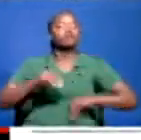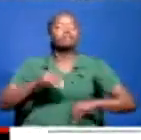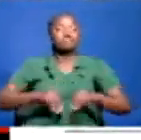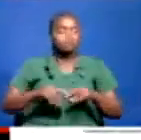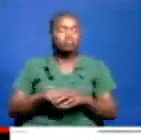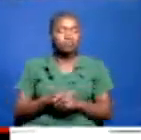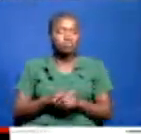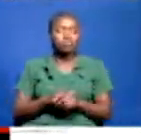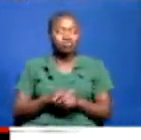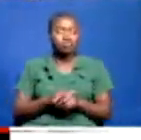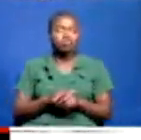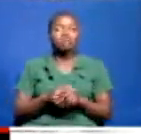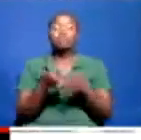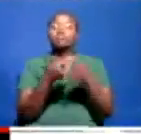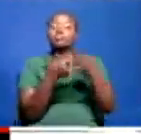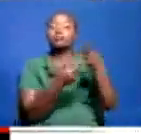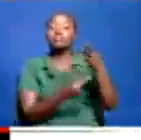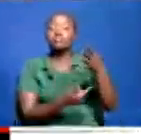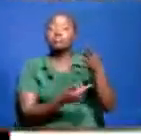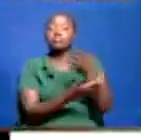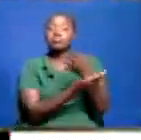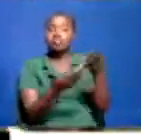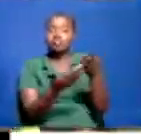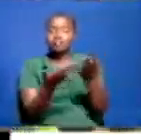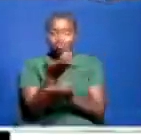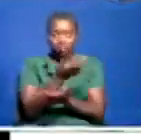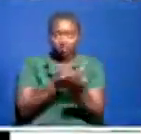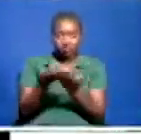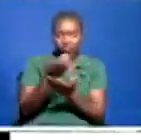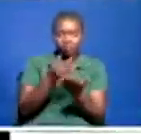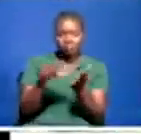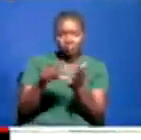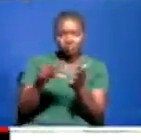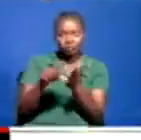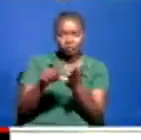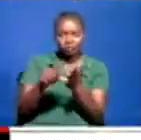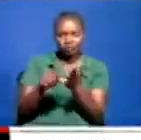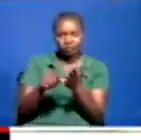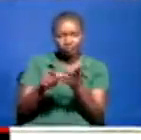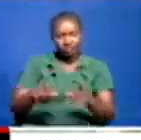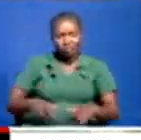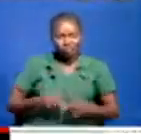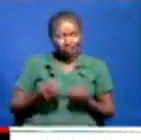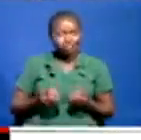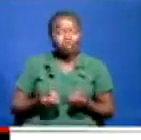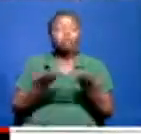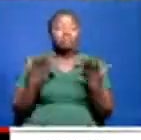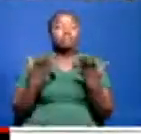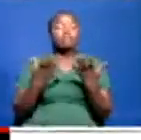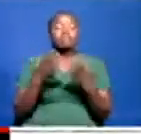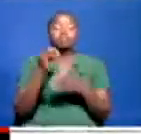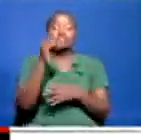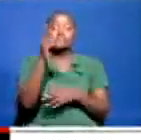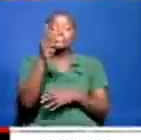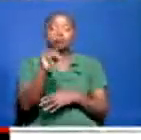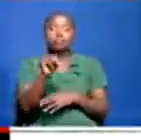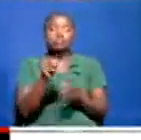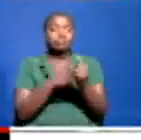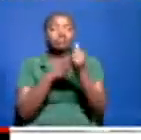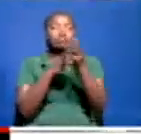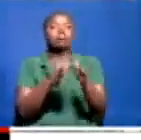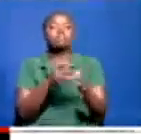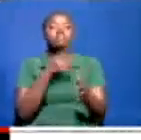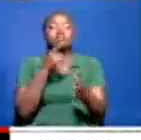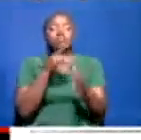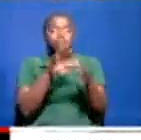While addressing the current economic crisis that has seen the cost of living rise exponentially, the ODM party leader said the Azimio